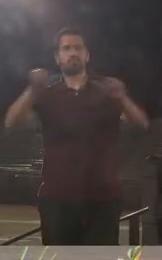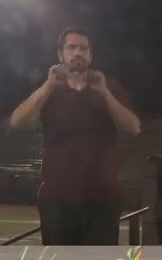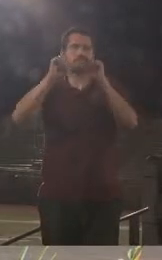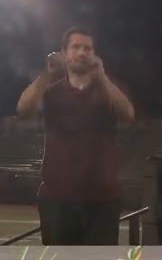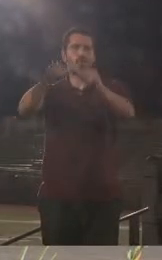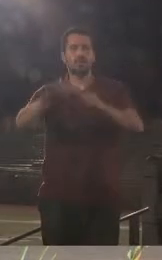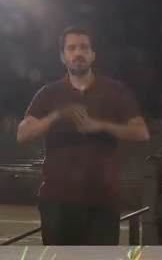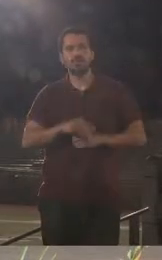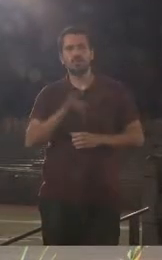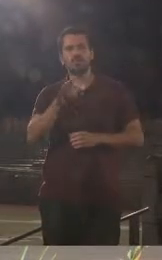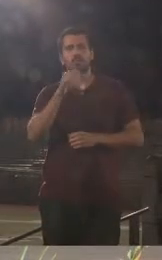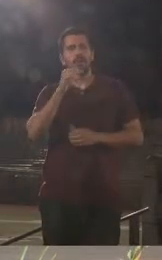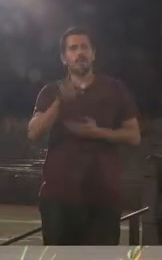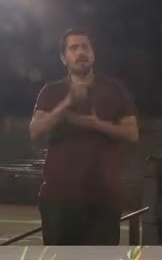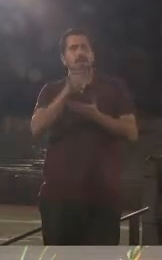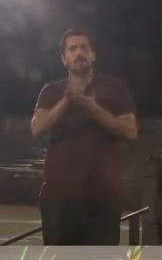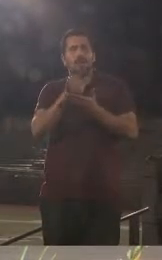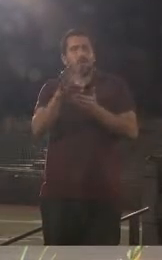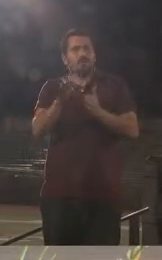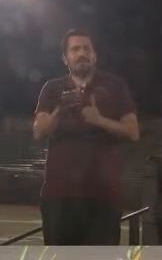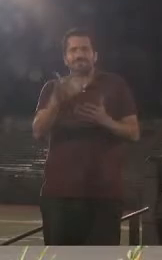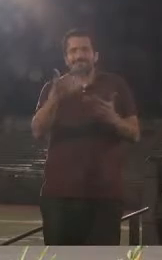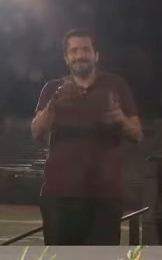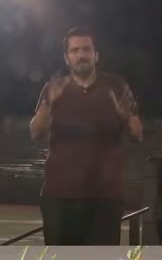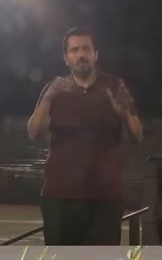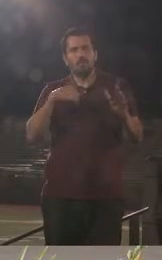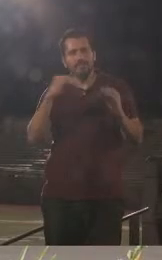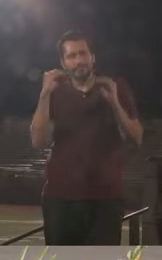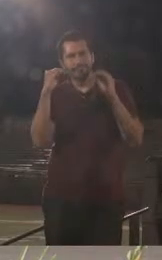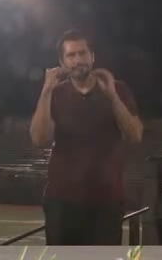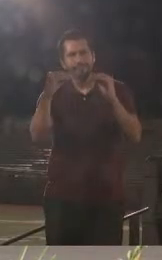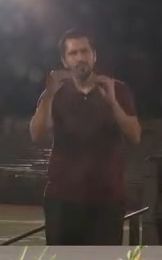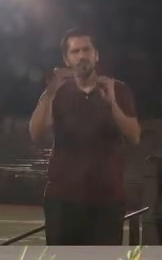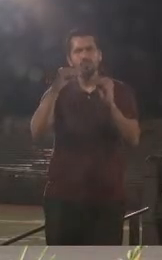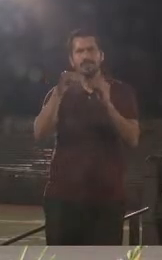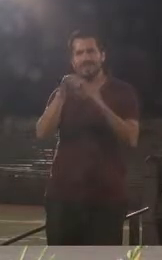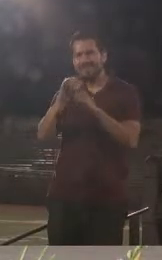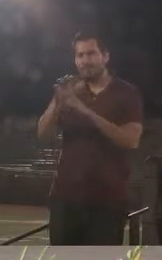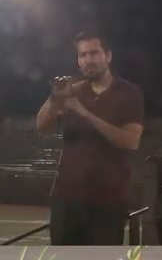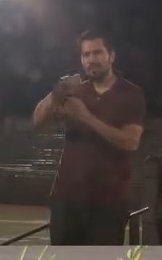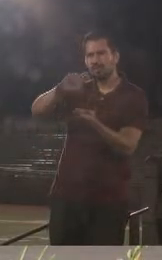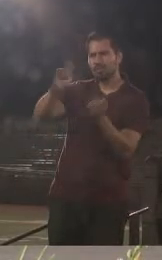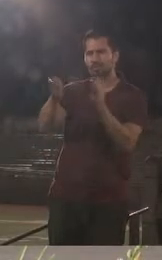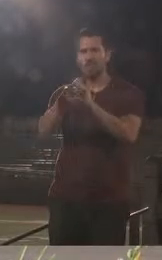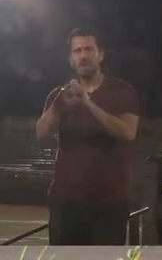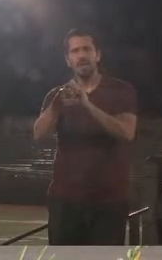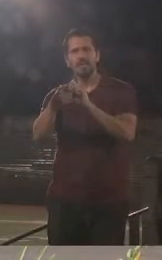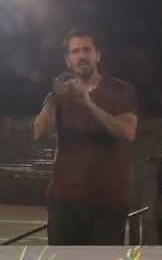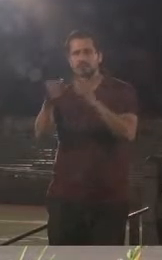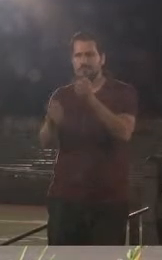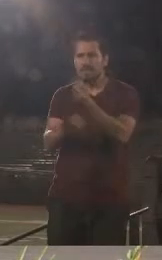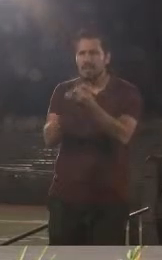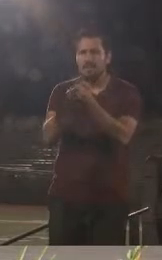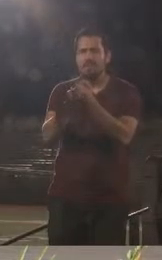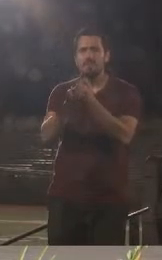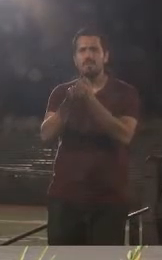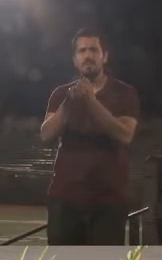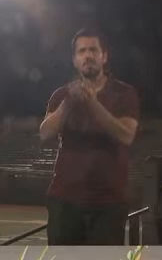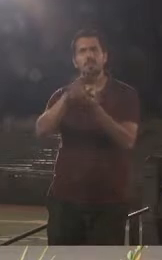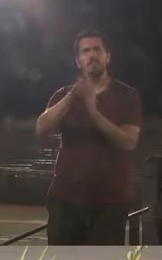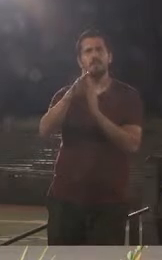just graduates. We educated you to be change makers, to be advocates, to be leaders of